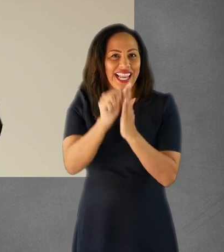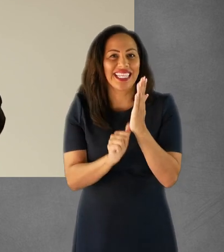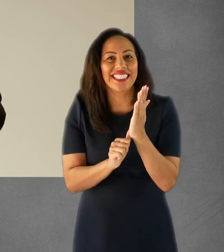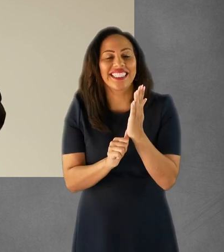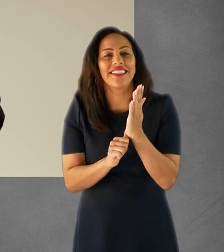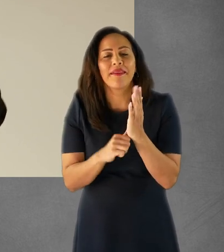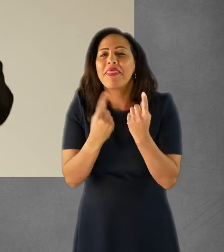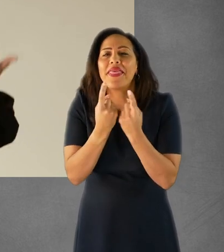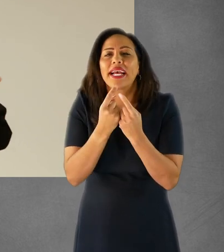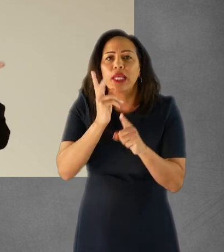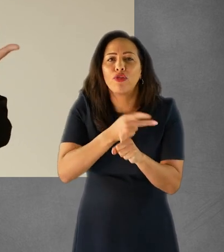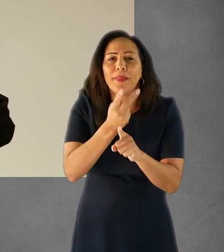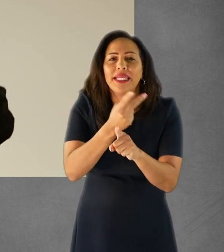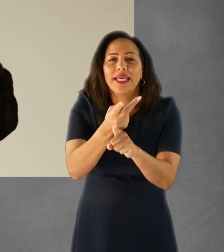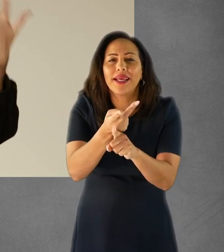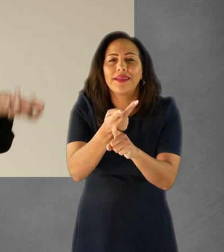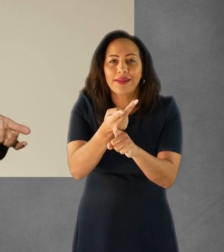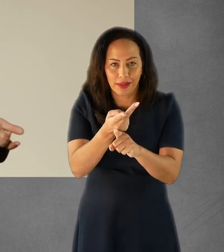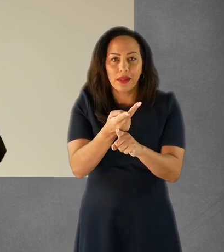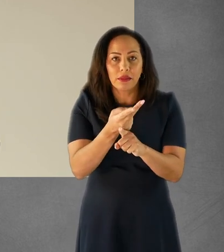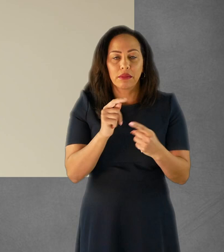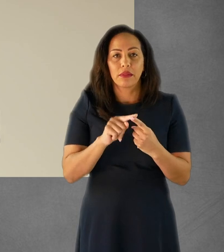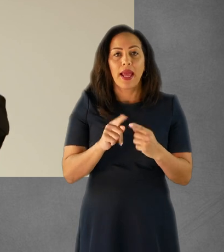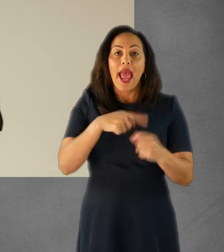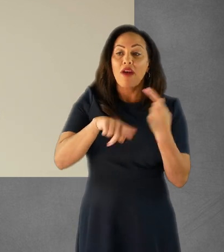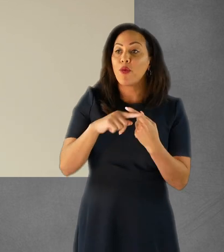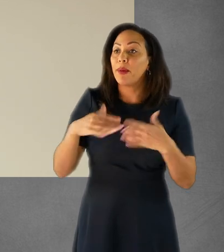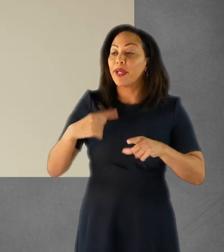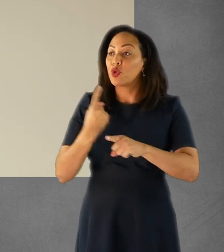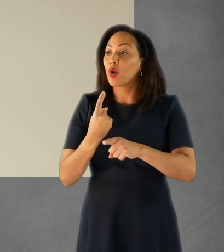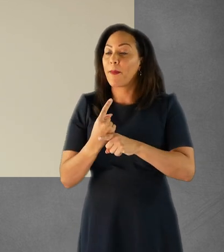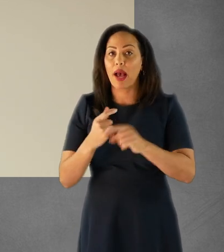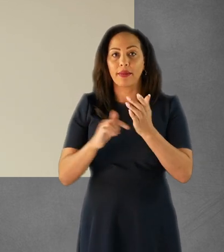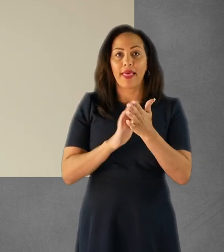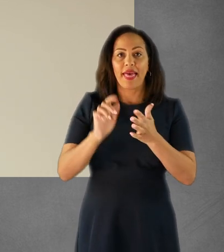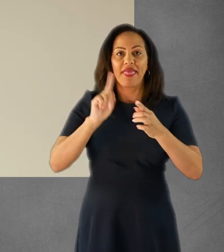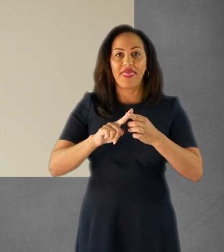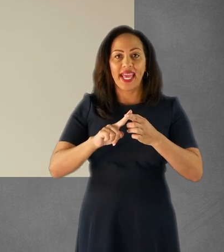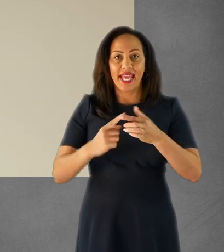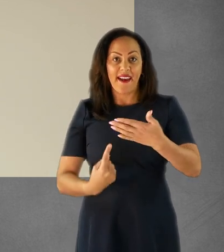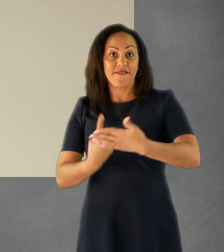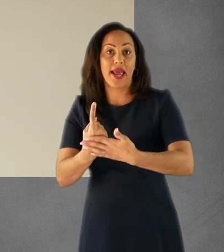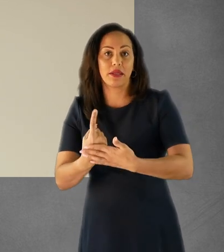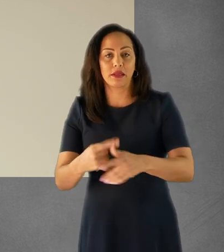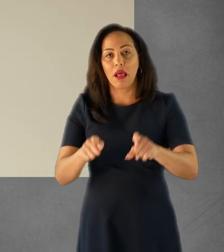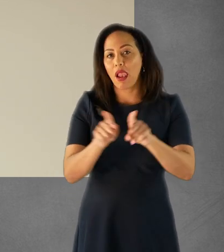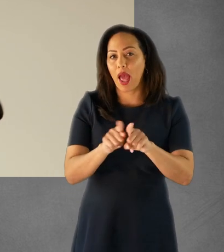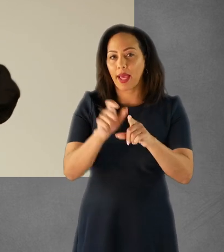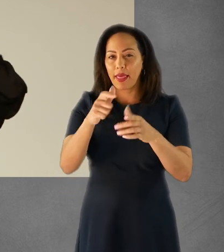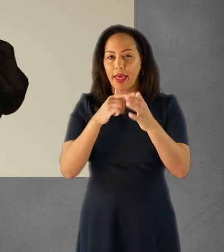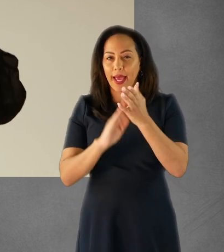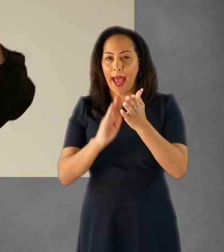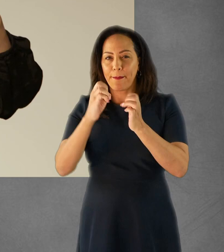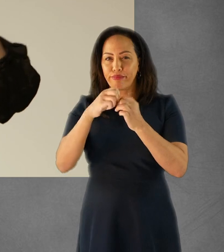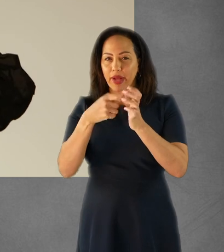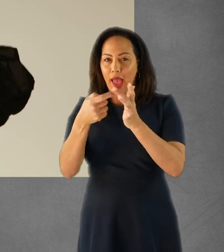be the Cambrian explosion that Tuur discussed. It can be the way that the escape artist talks